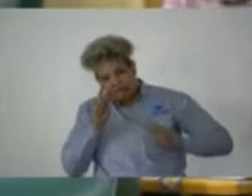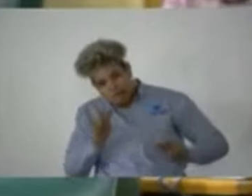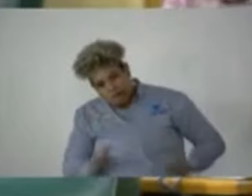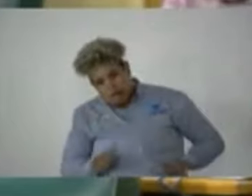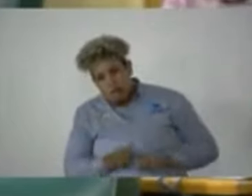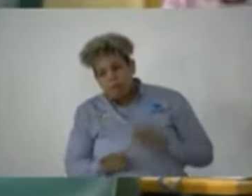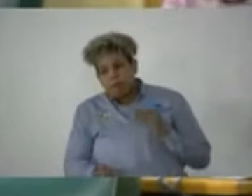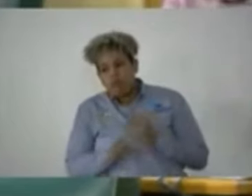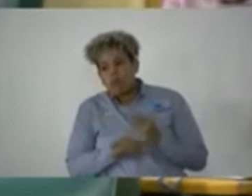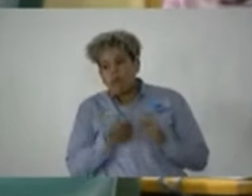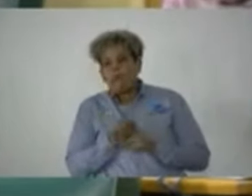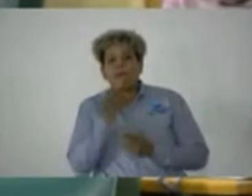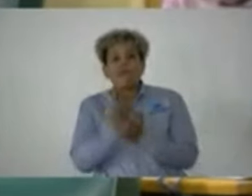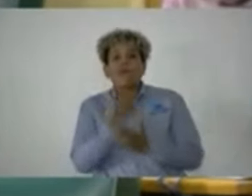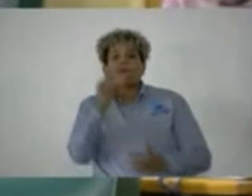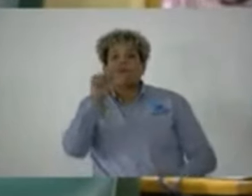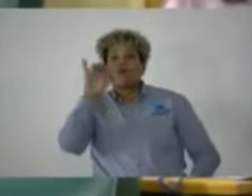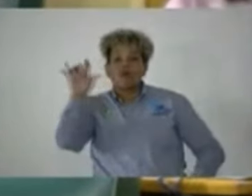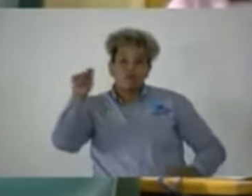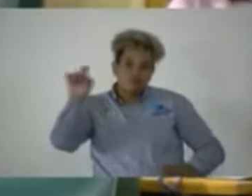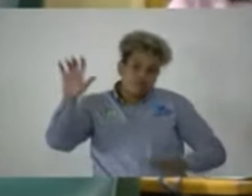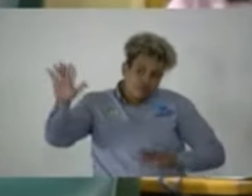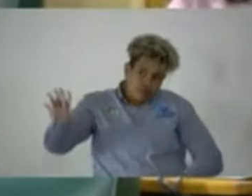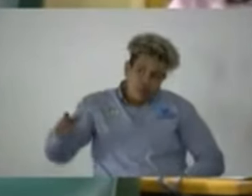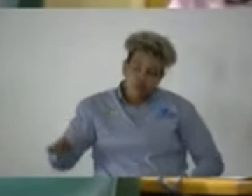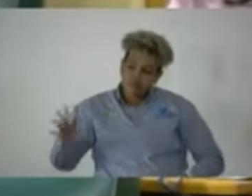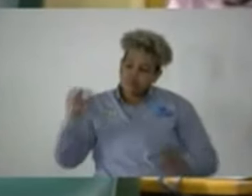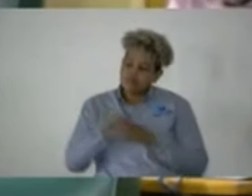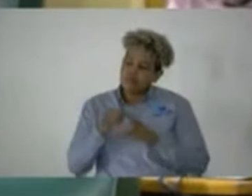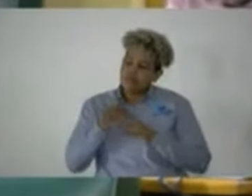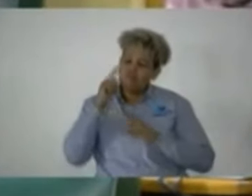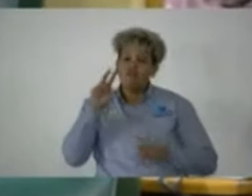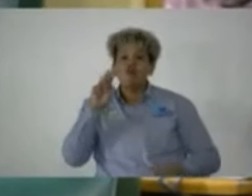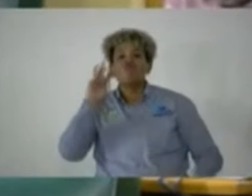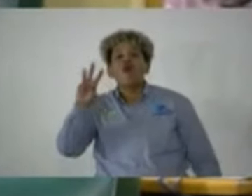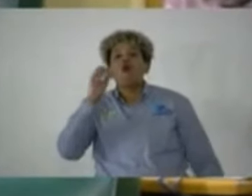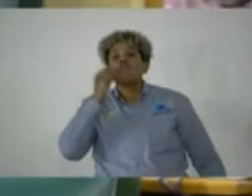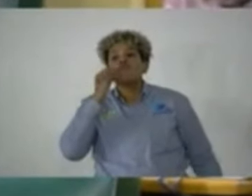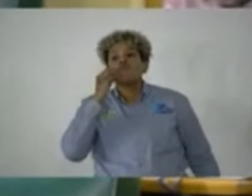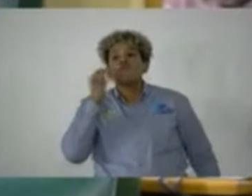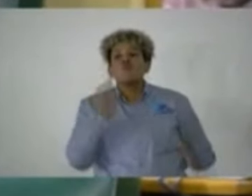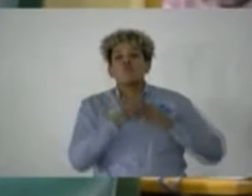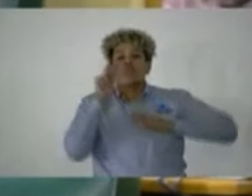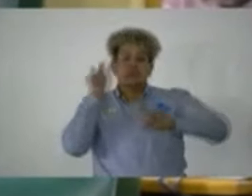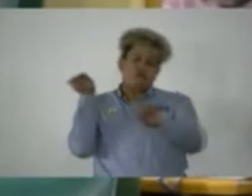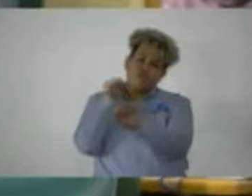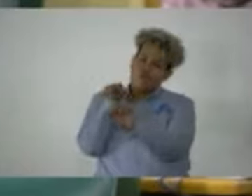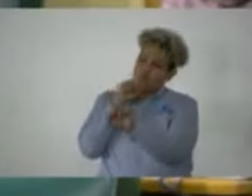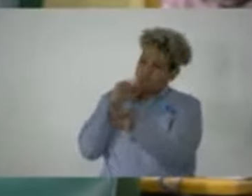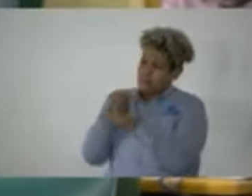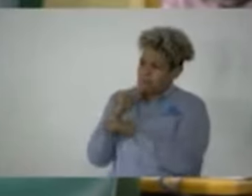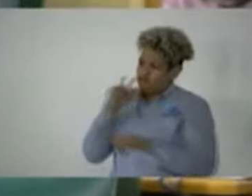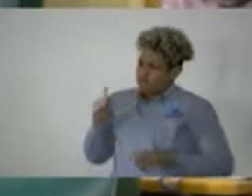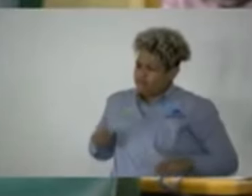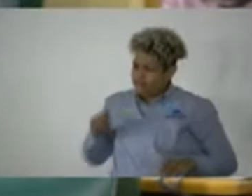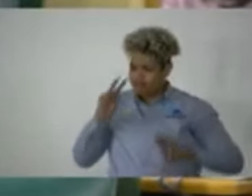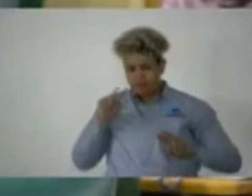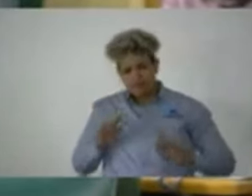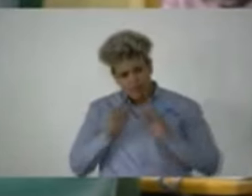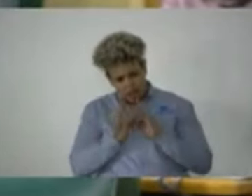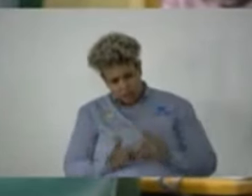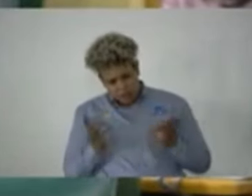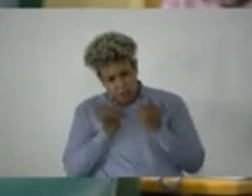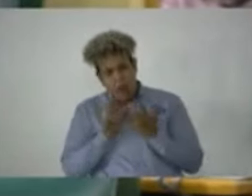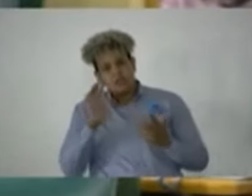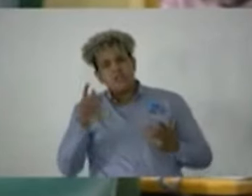the additional stamp duty regime, including for raw foods, with a view of making the necessary